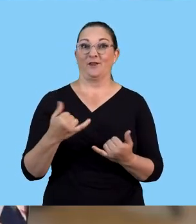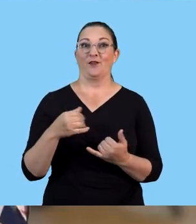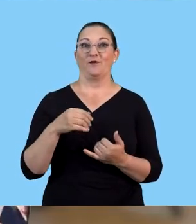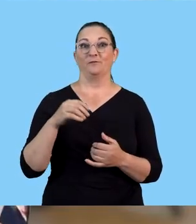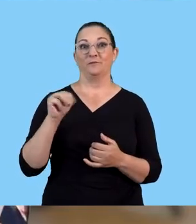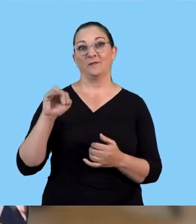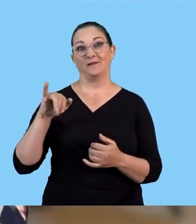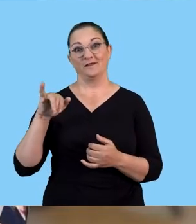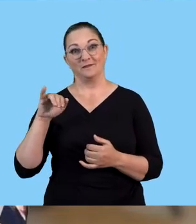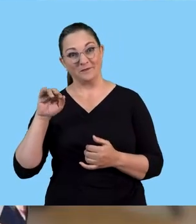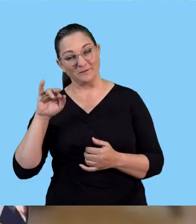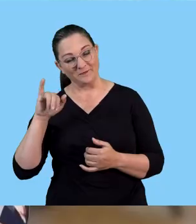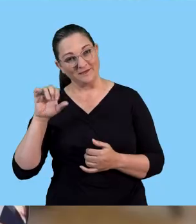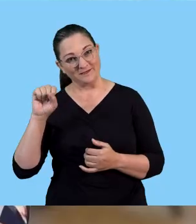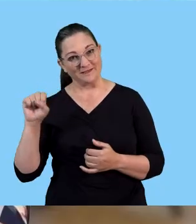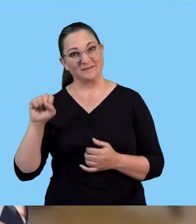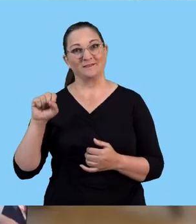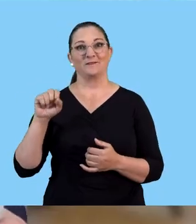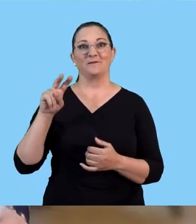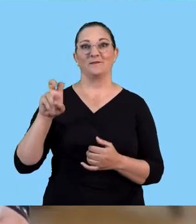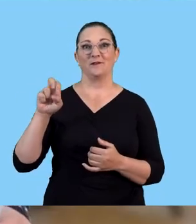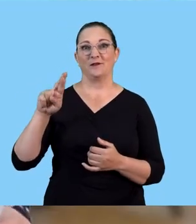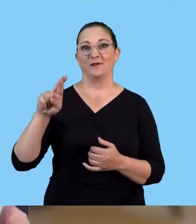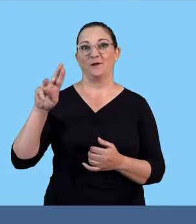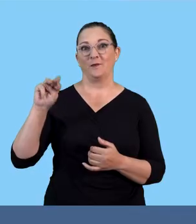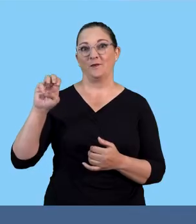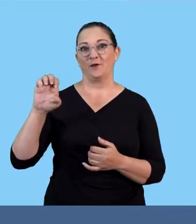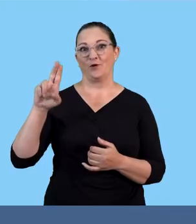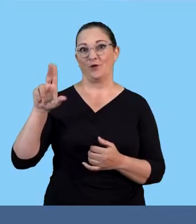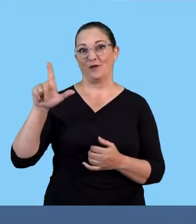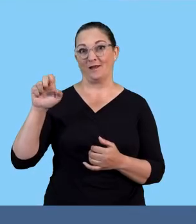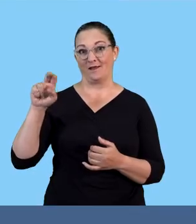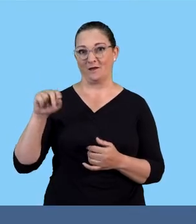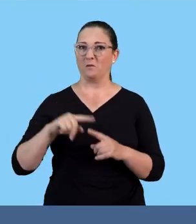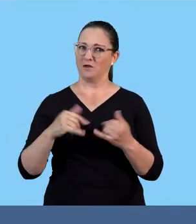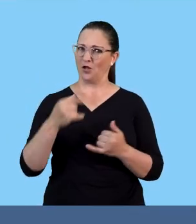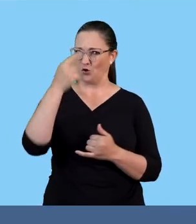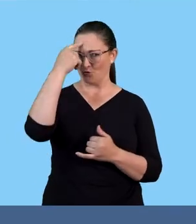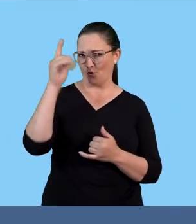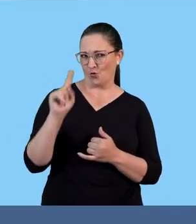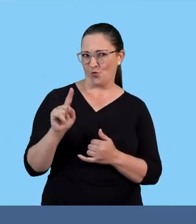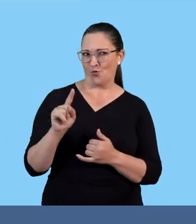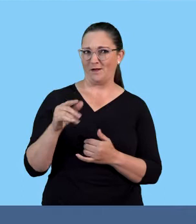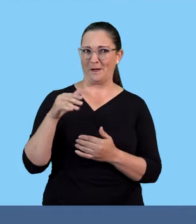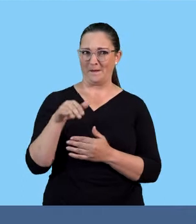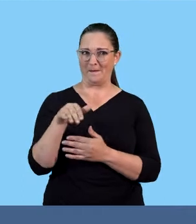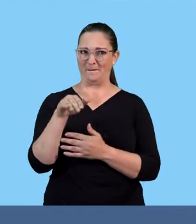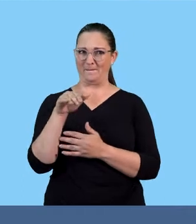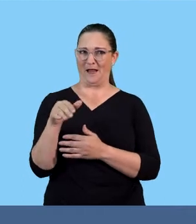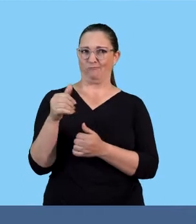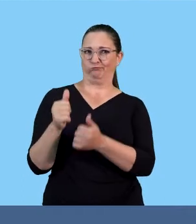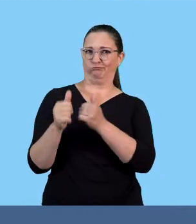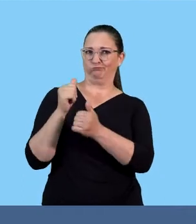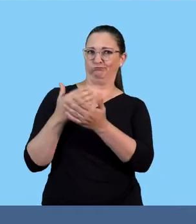look at everyday financial documents. Did you know banking can be traced back to the Roman